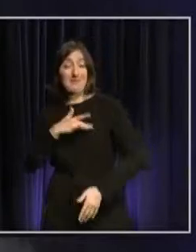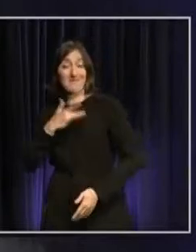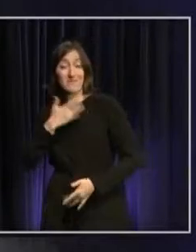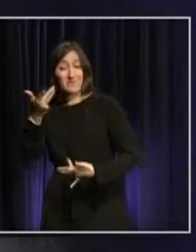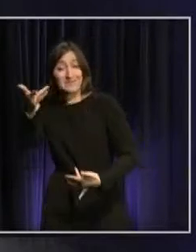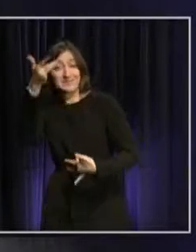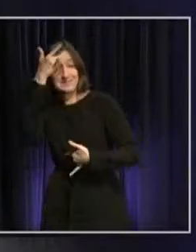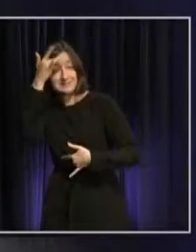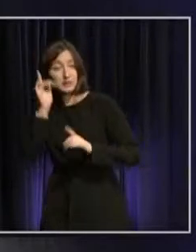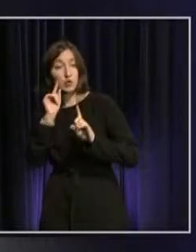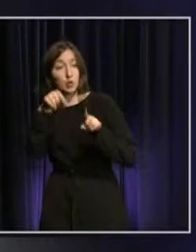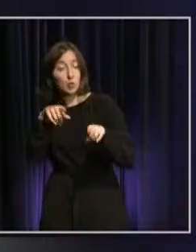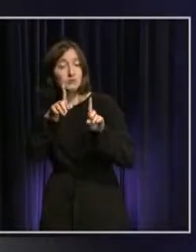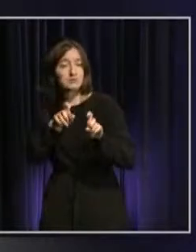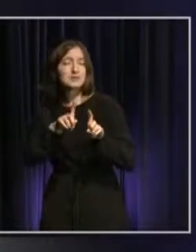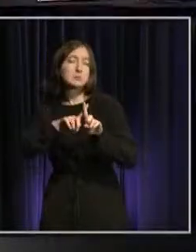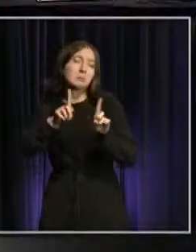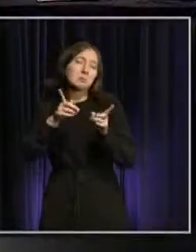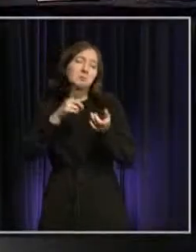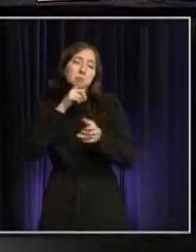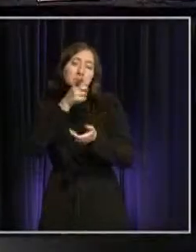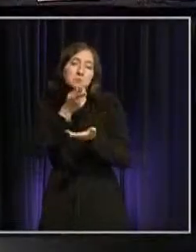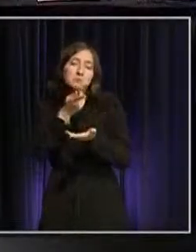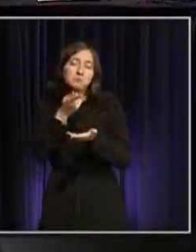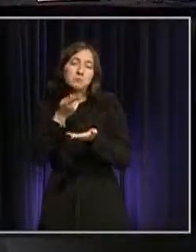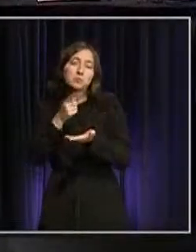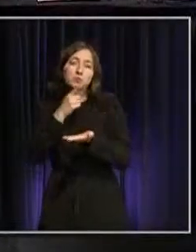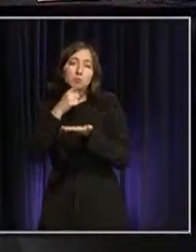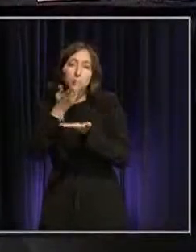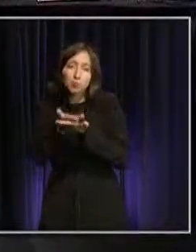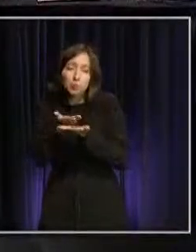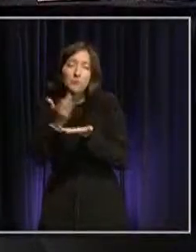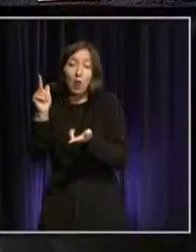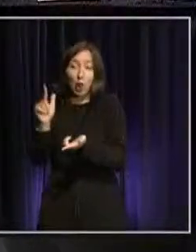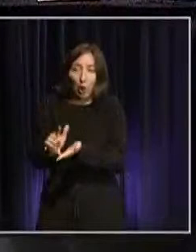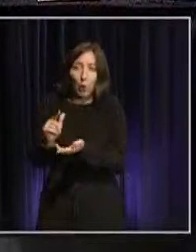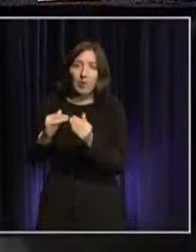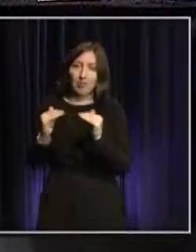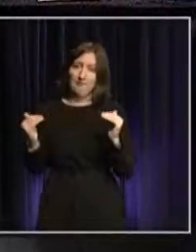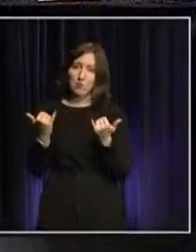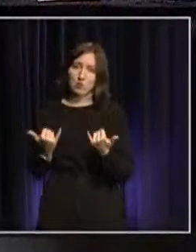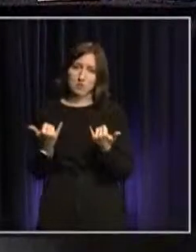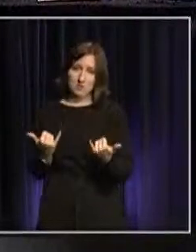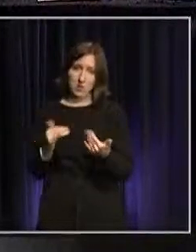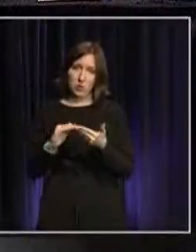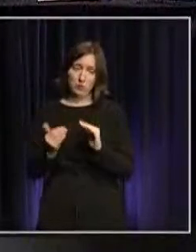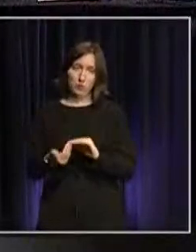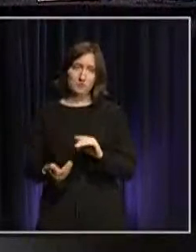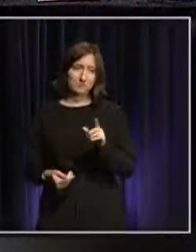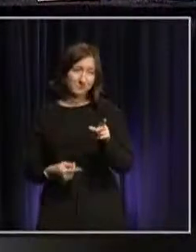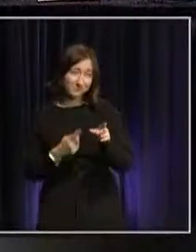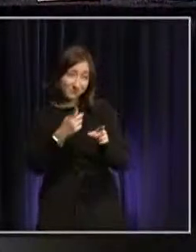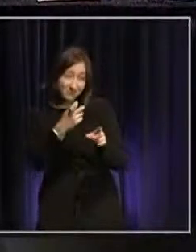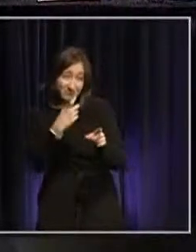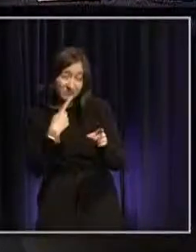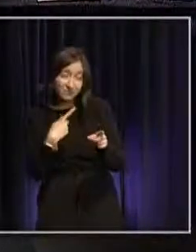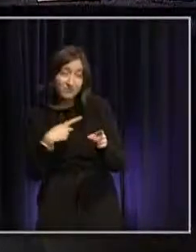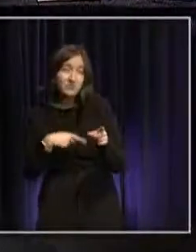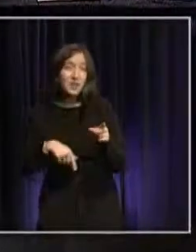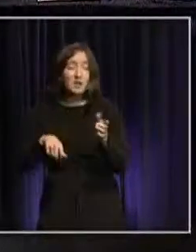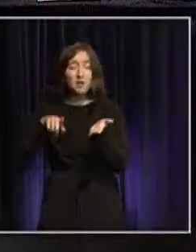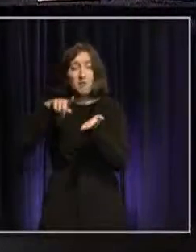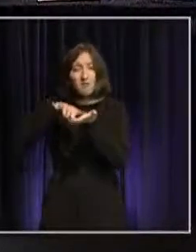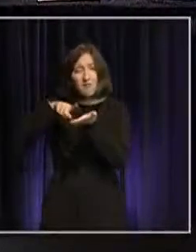right now is low in the community. Does contact tracing show there are cases coming from people who say they traveled during